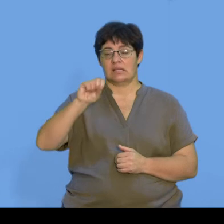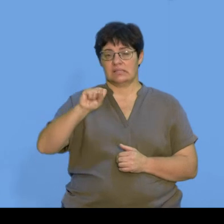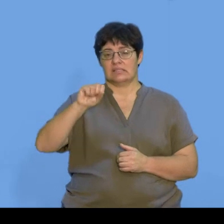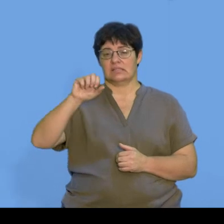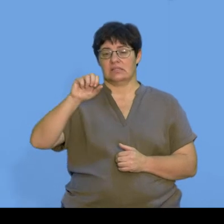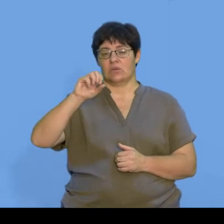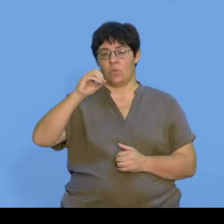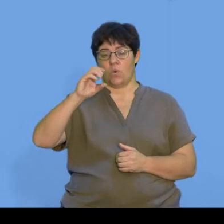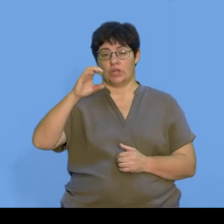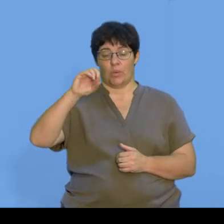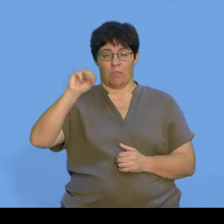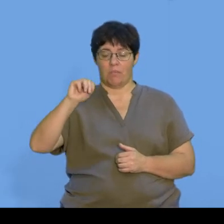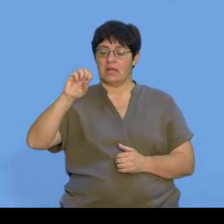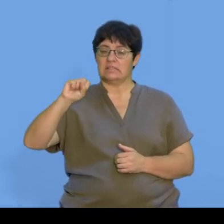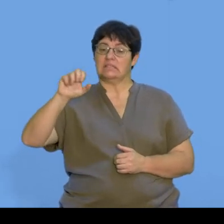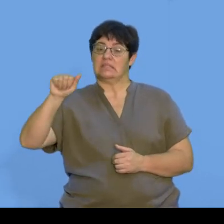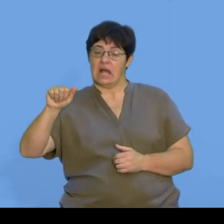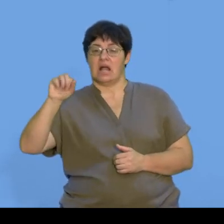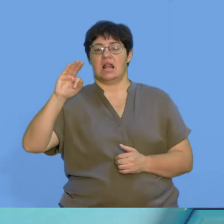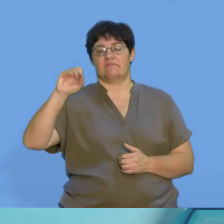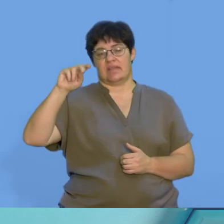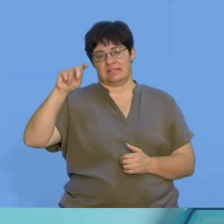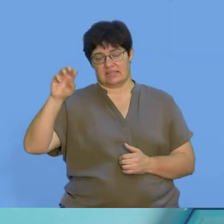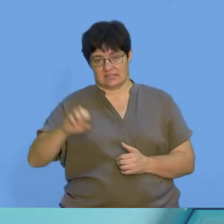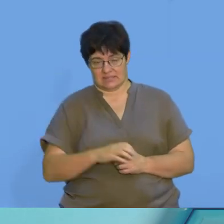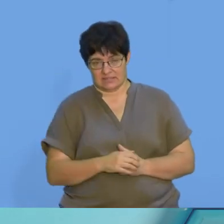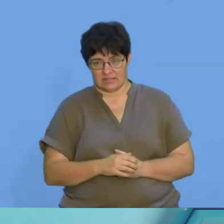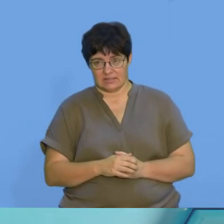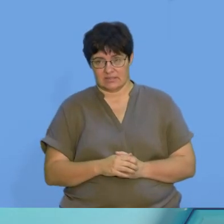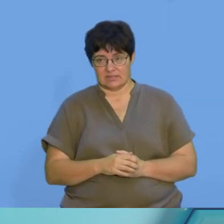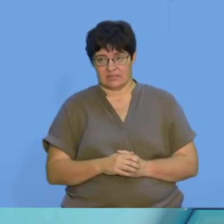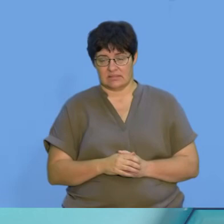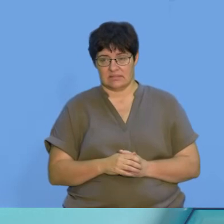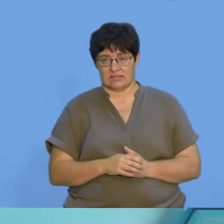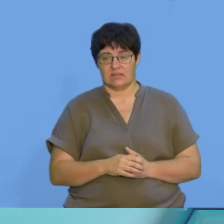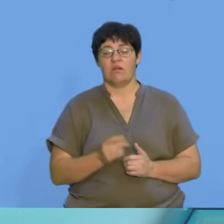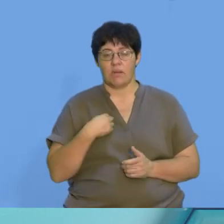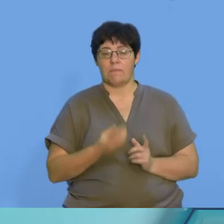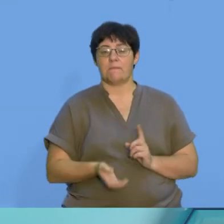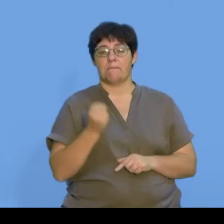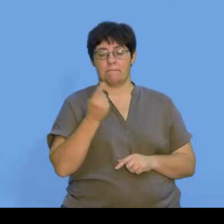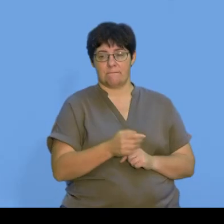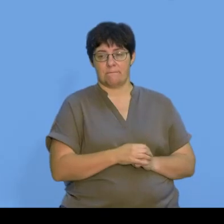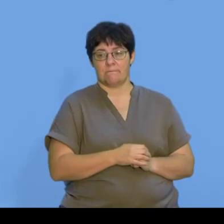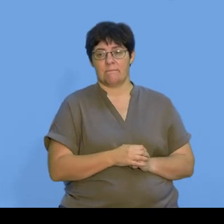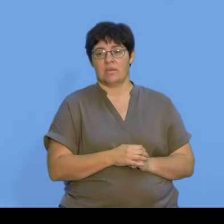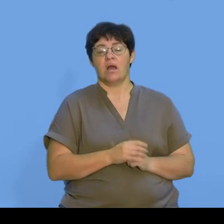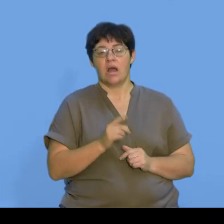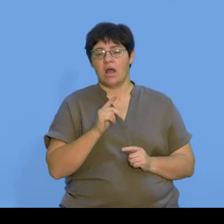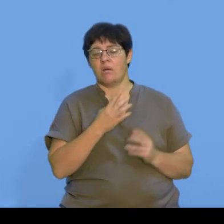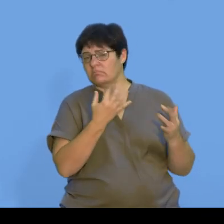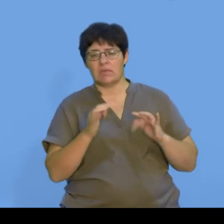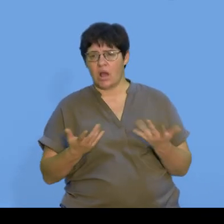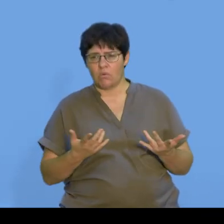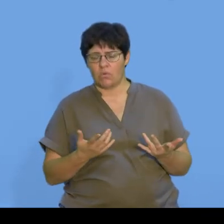our sodium sulfate. Now, what's the long and short of this? These are the different steps that we carried out in terms